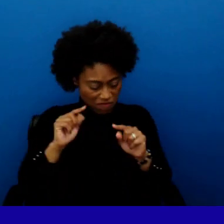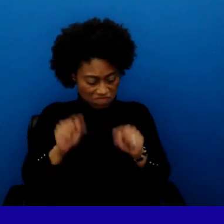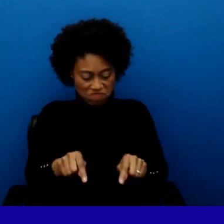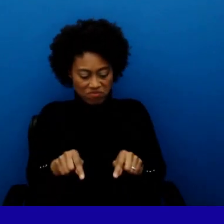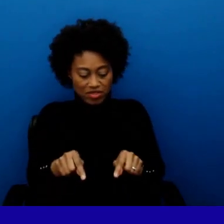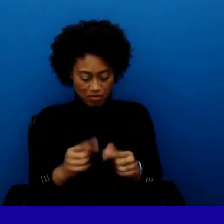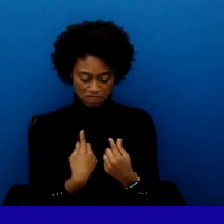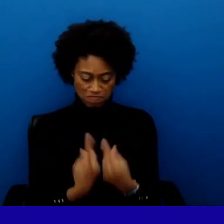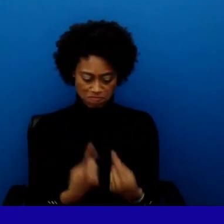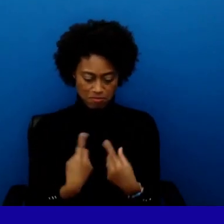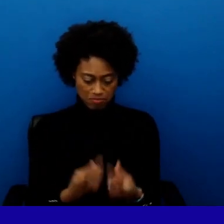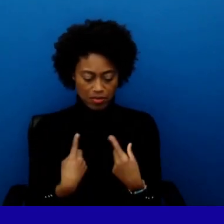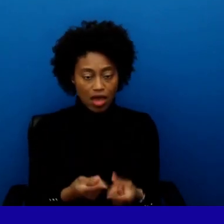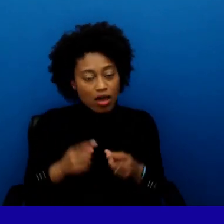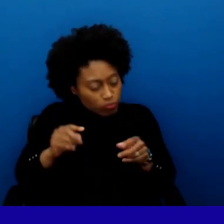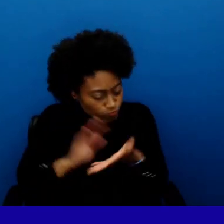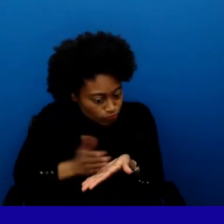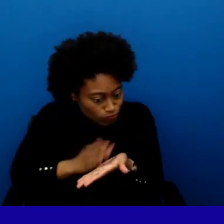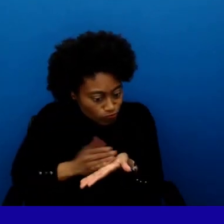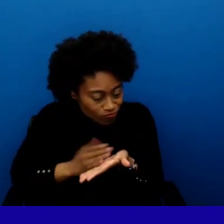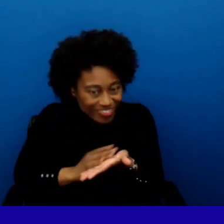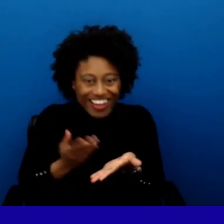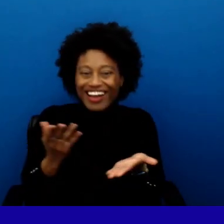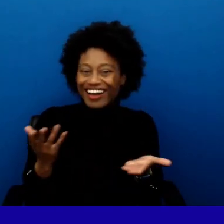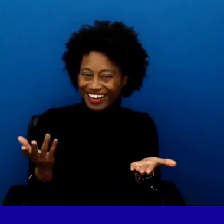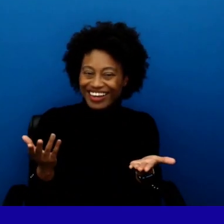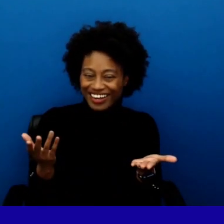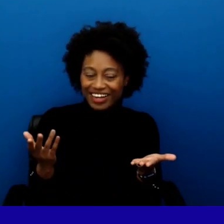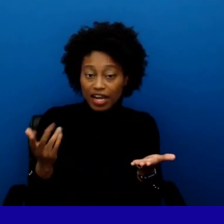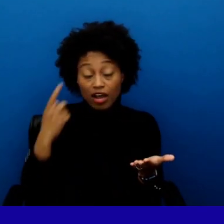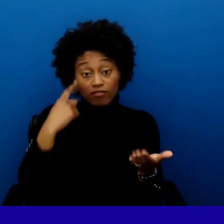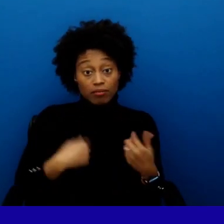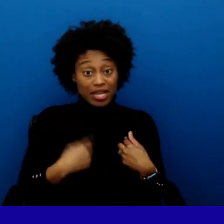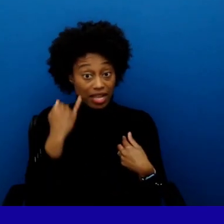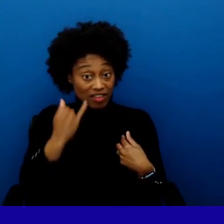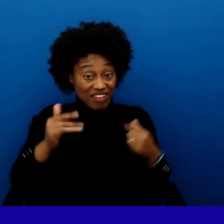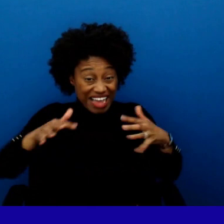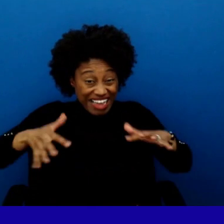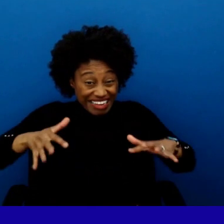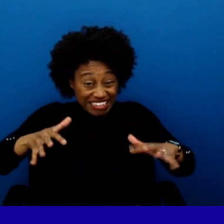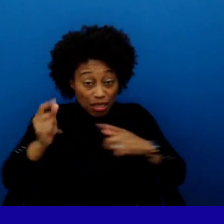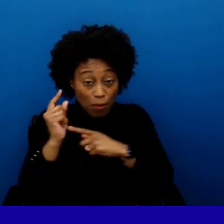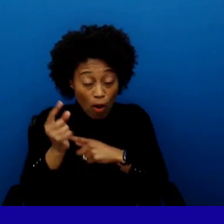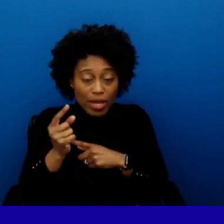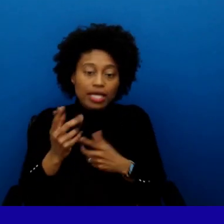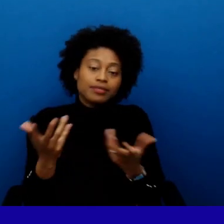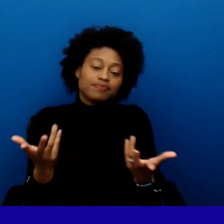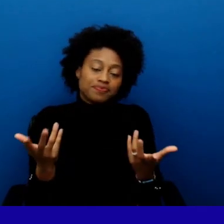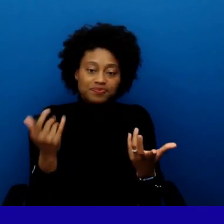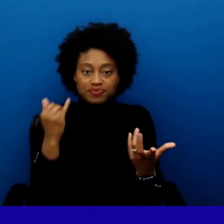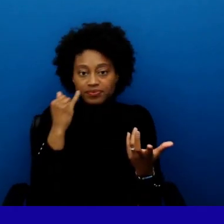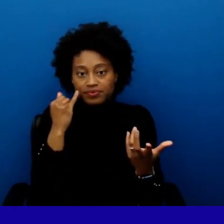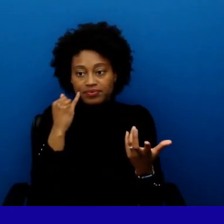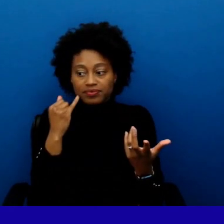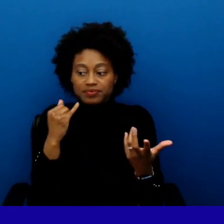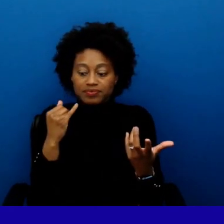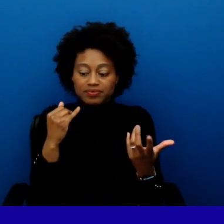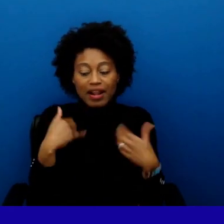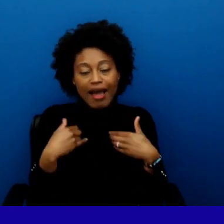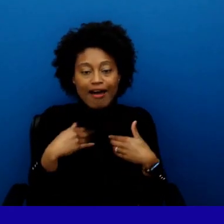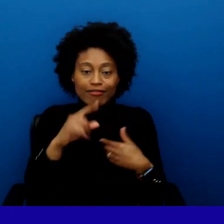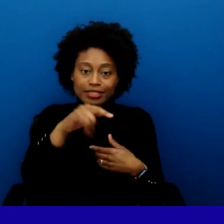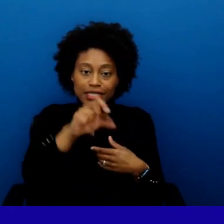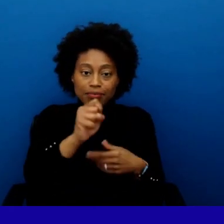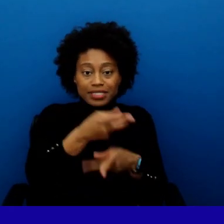creep in. Mhm. And so for me, it's a go-to. I'm having a really anxious moment. My kitchen, like I have again, like I